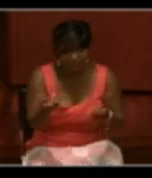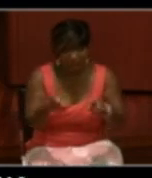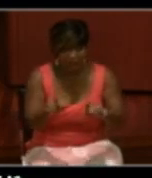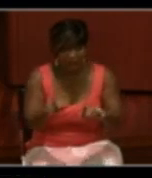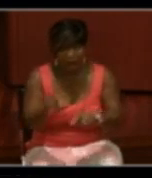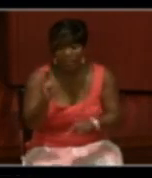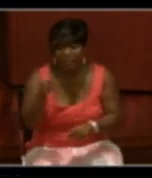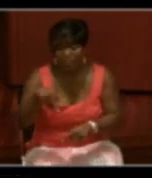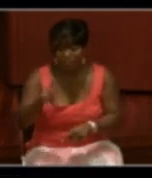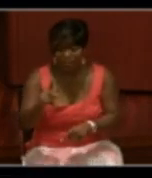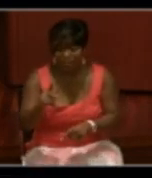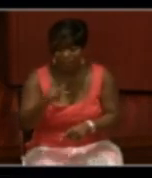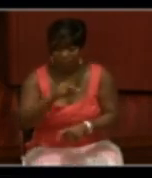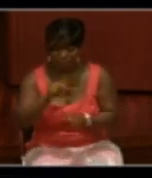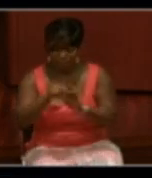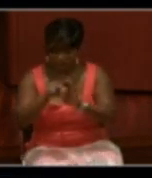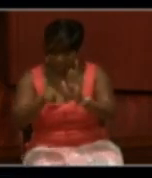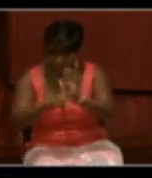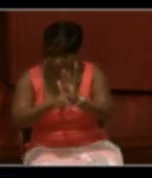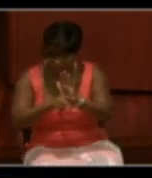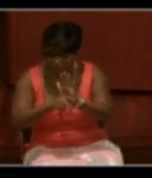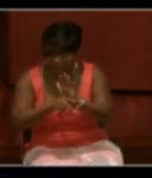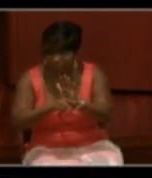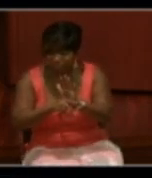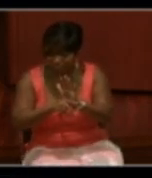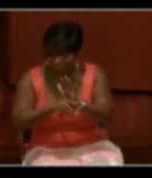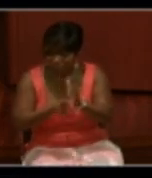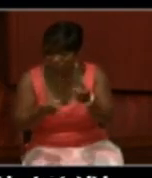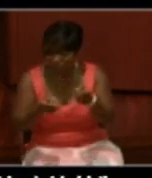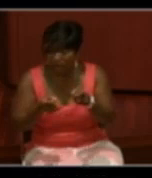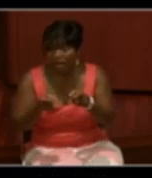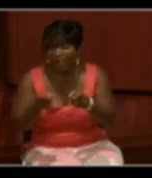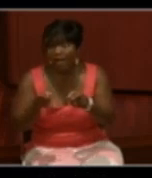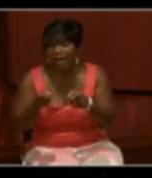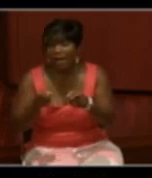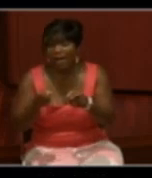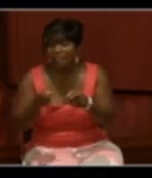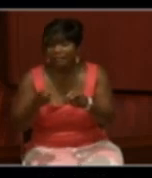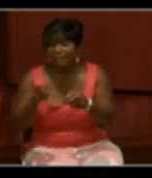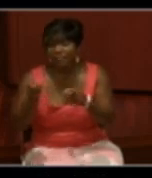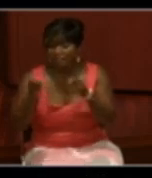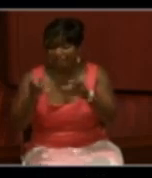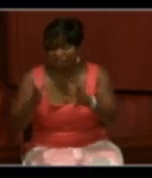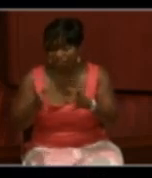the bank's policy or the management gradually moved away from the bank's initial policy.